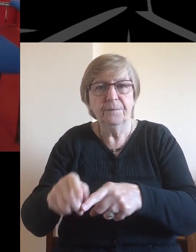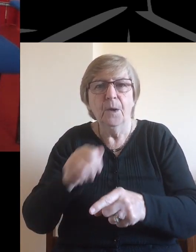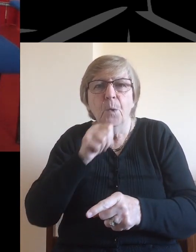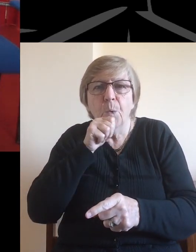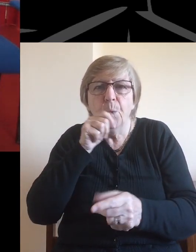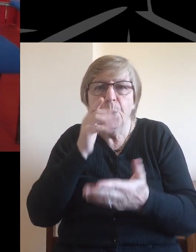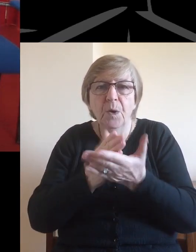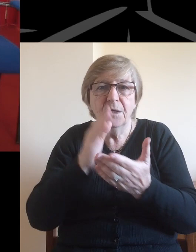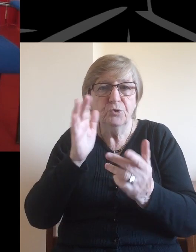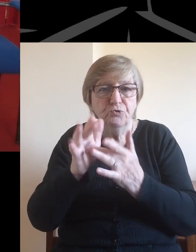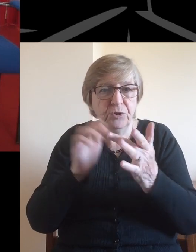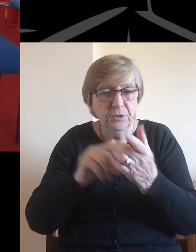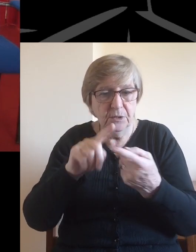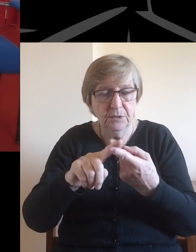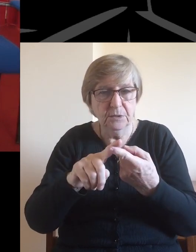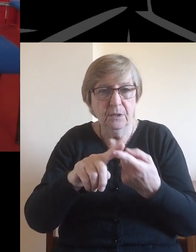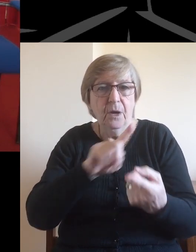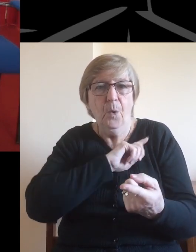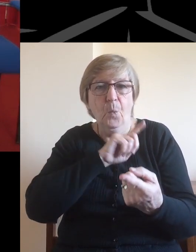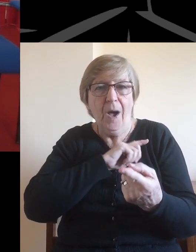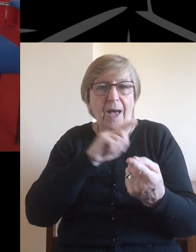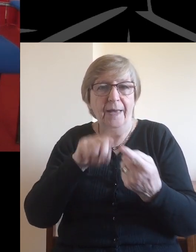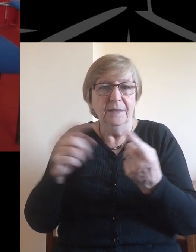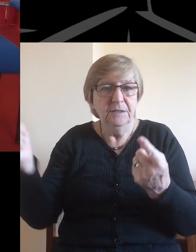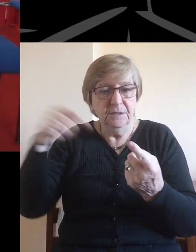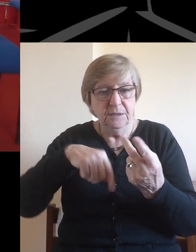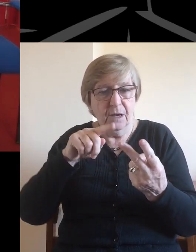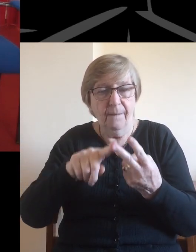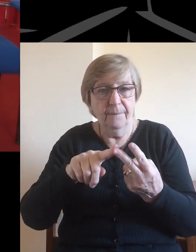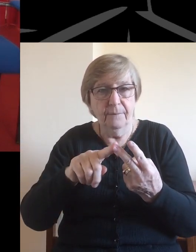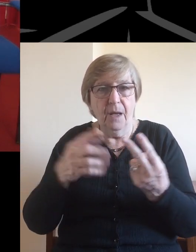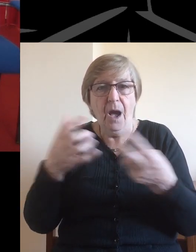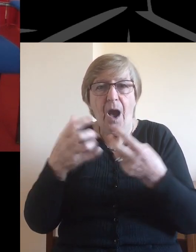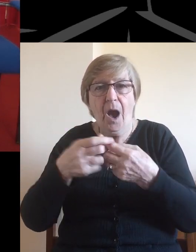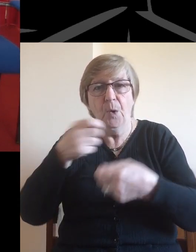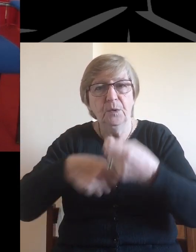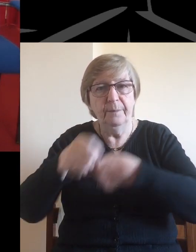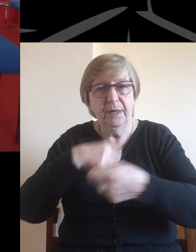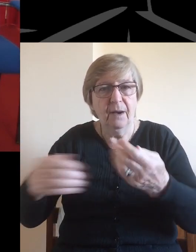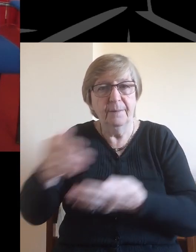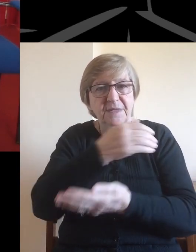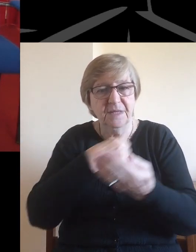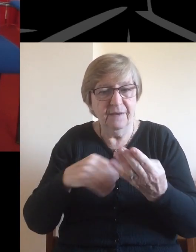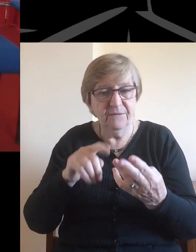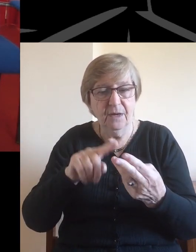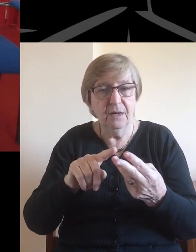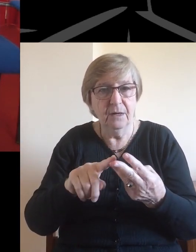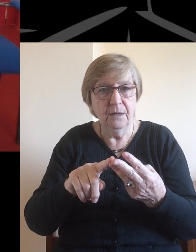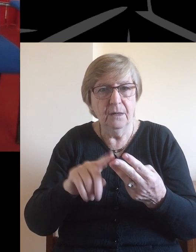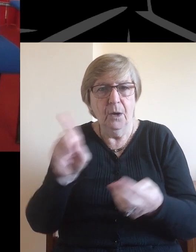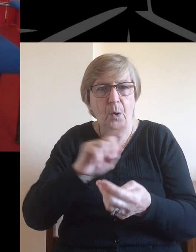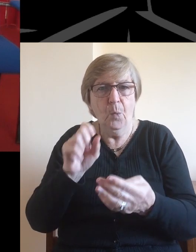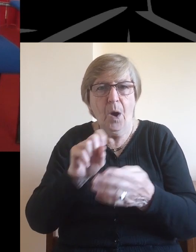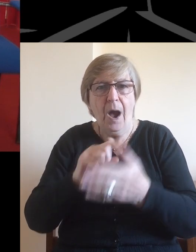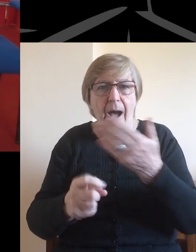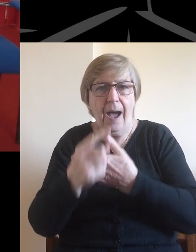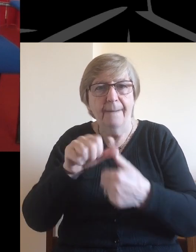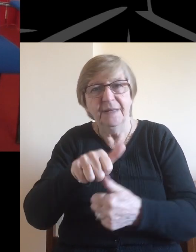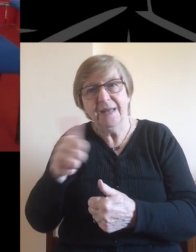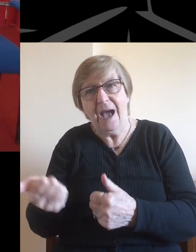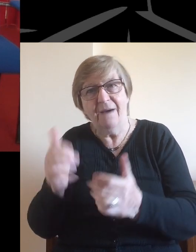Who is Jesus? Why did he come? How did he become a saviour? What happened after Jesus?